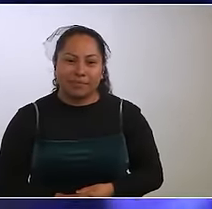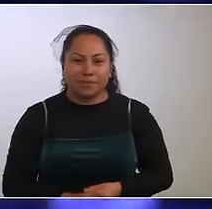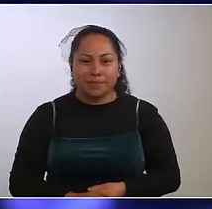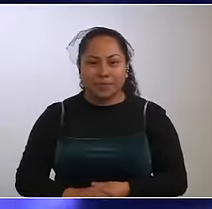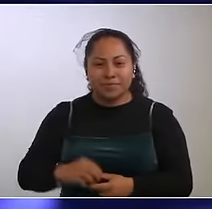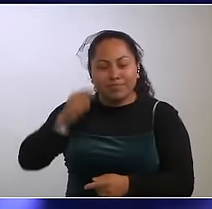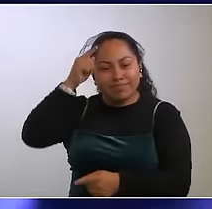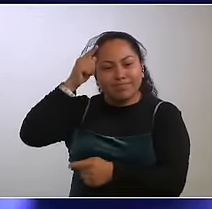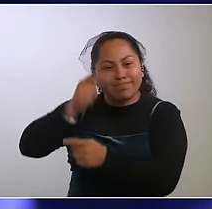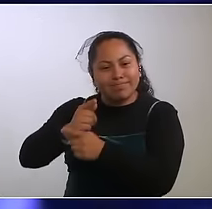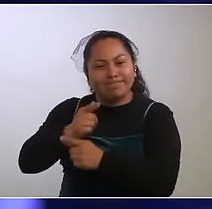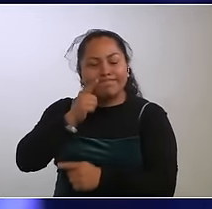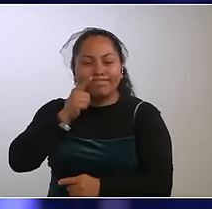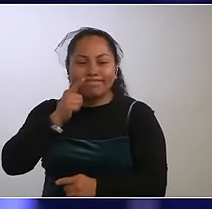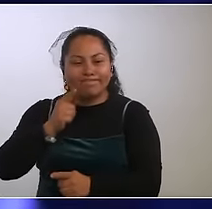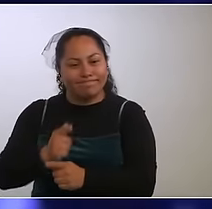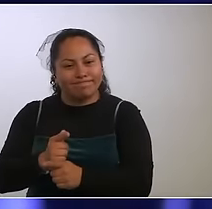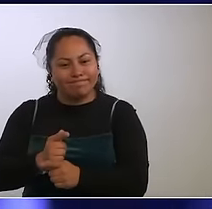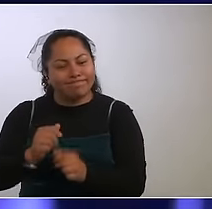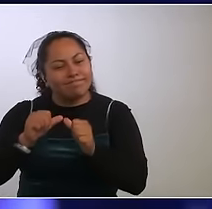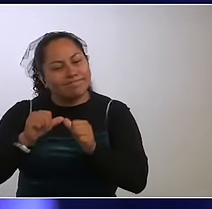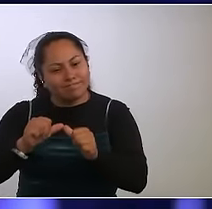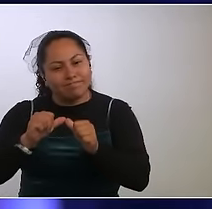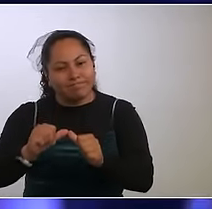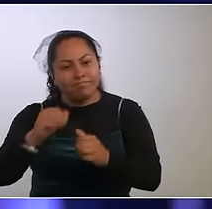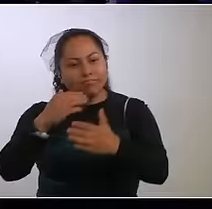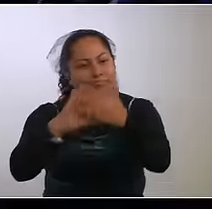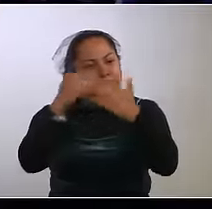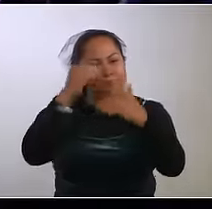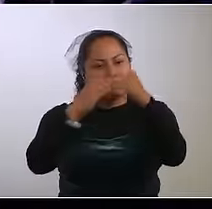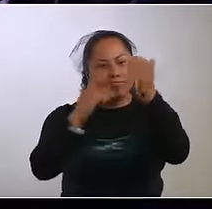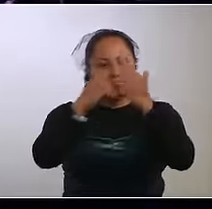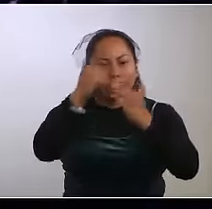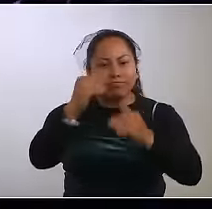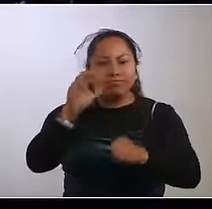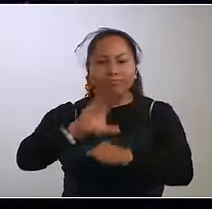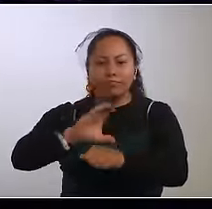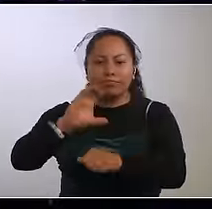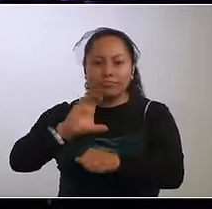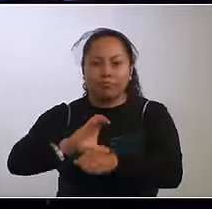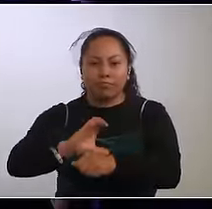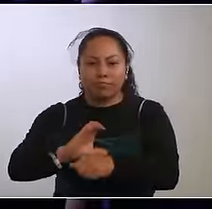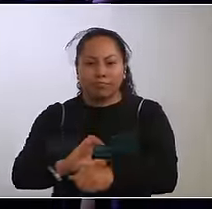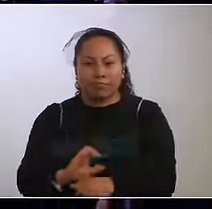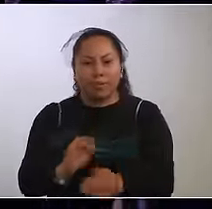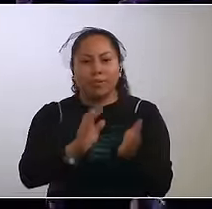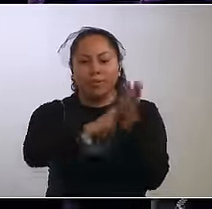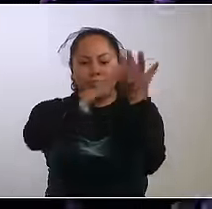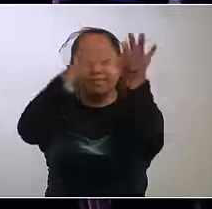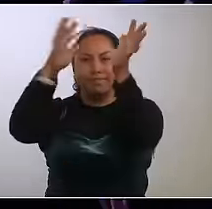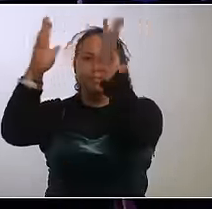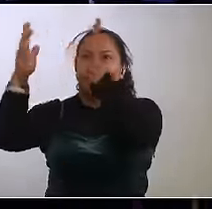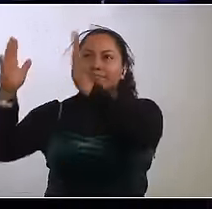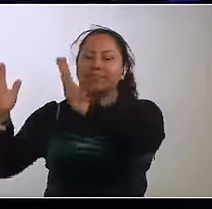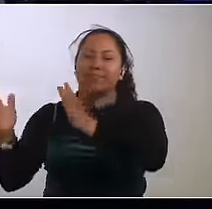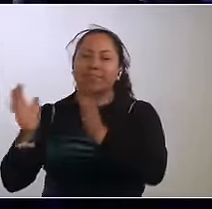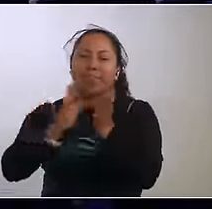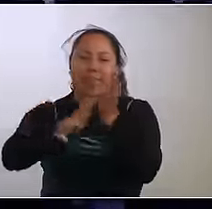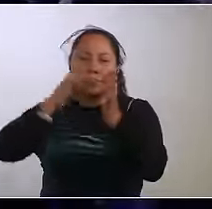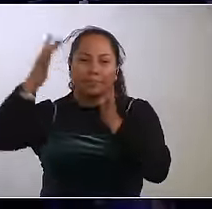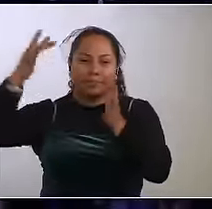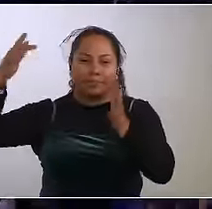Hermanos, edifiquemos el templo de Dios, la iglesia. Church, de gloria al let Señor. Us build the church of God. Give glory to God.